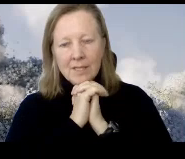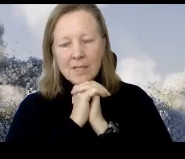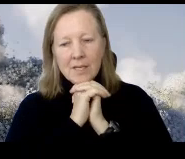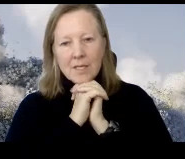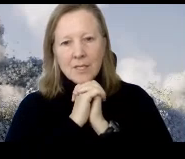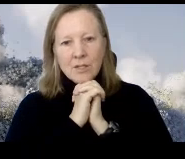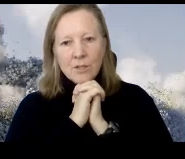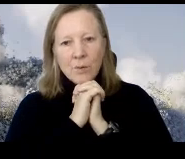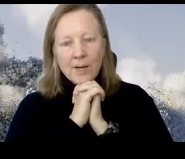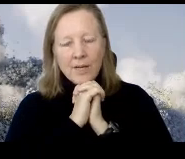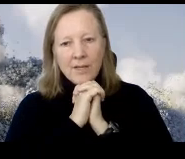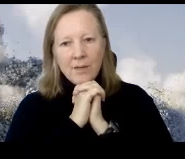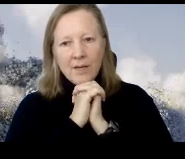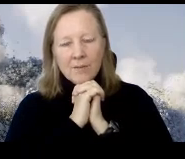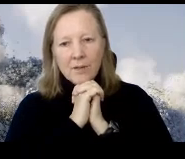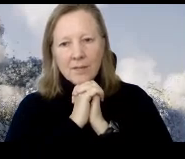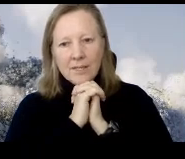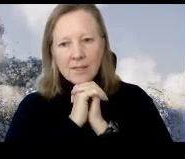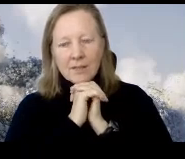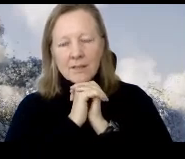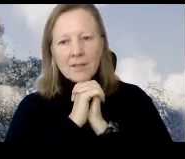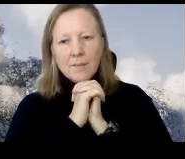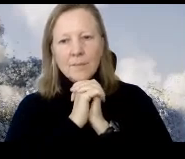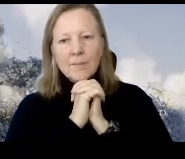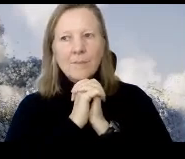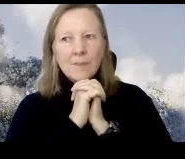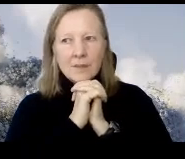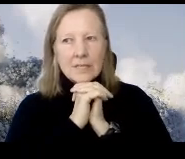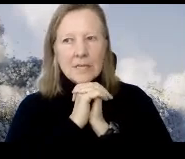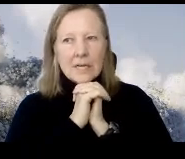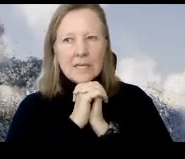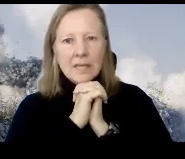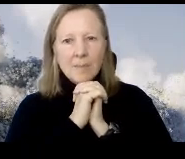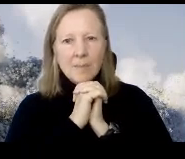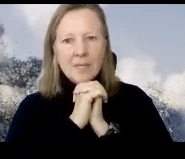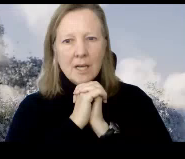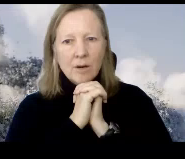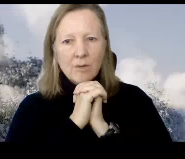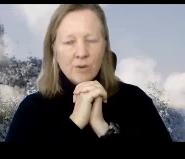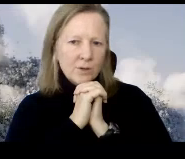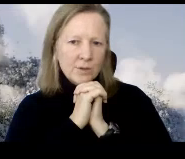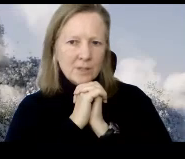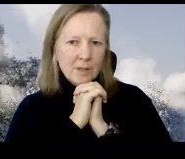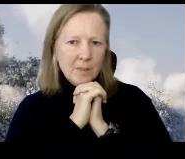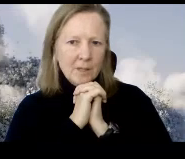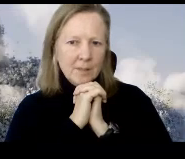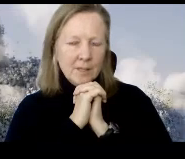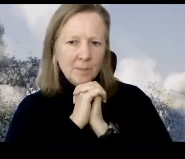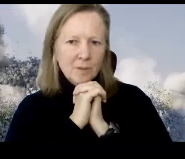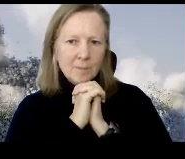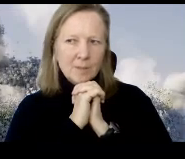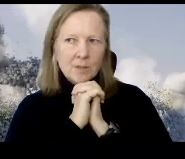permit. So I think you'd have to contact, I think maybe Care for Nurses might be able to help you. I'm not sure if